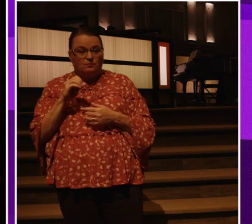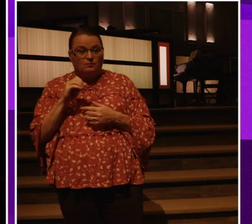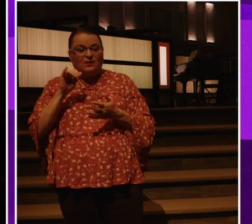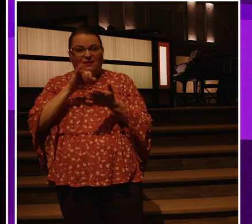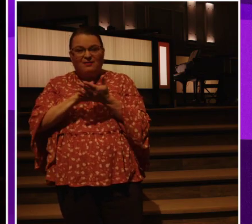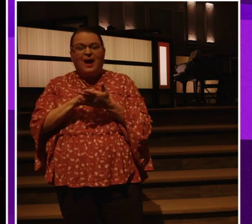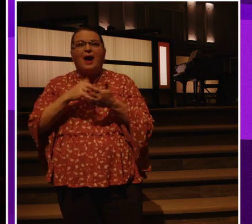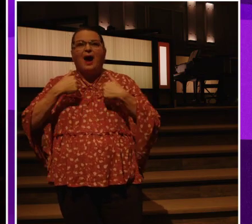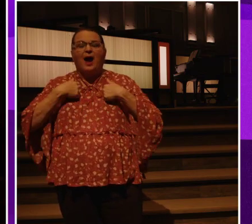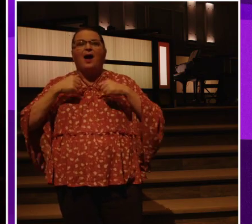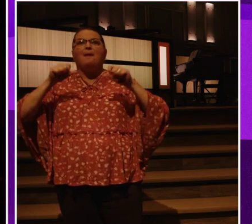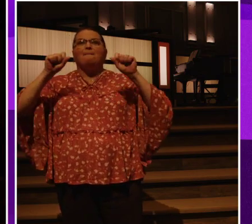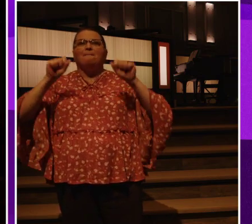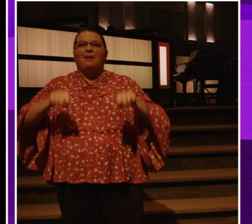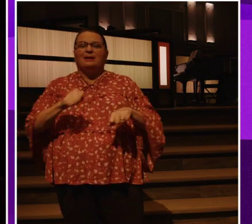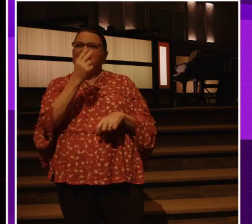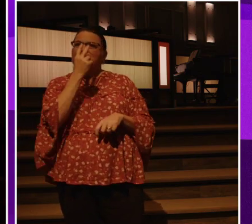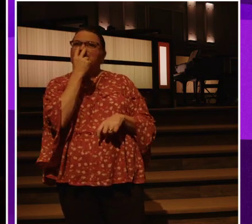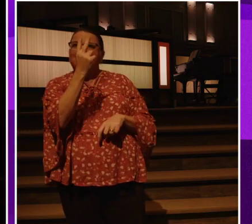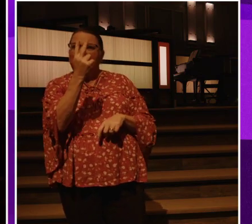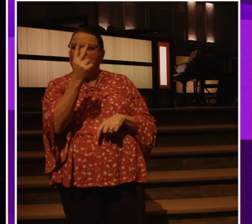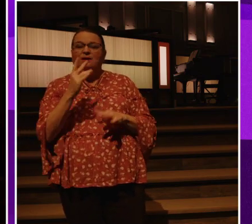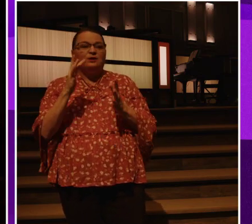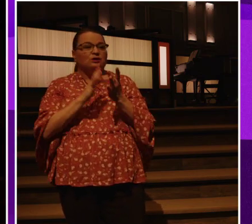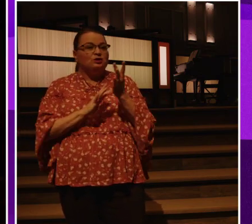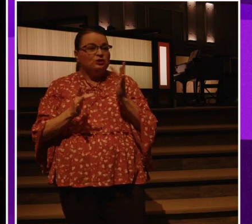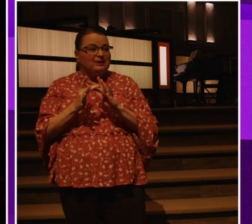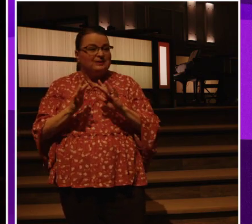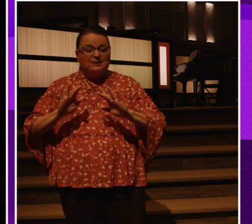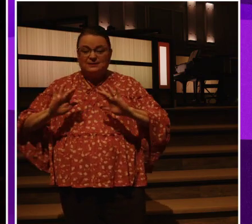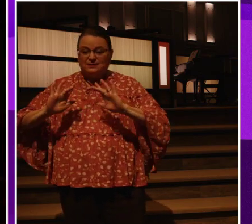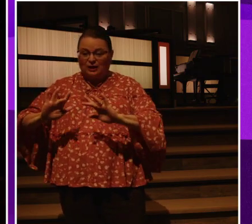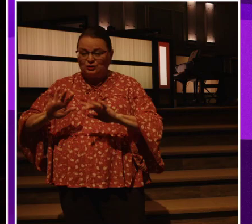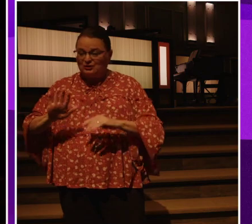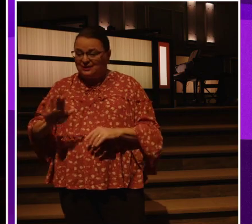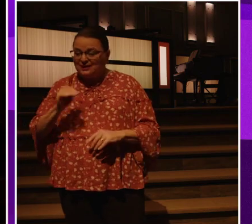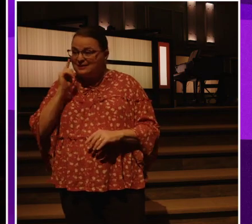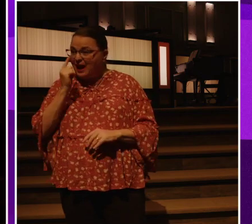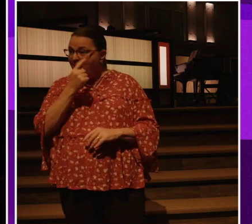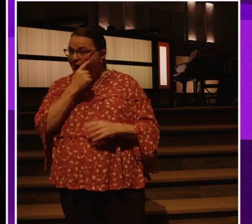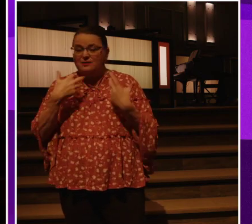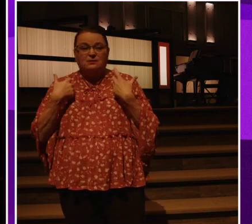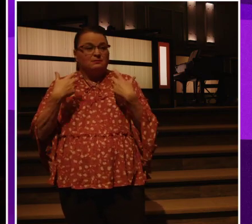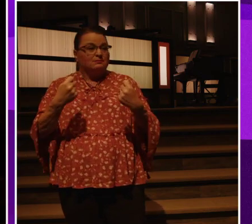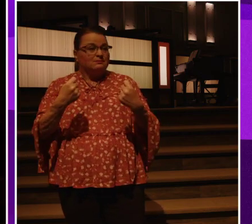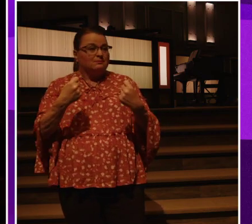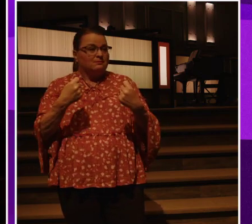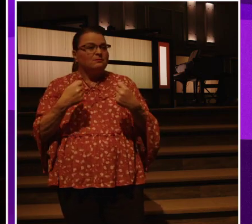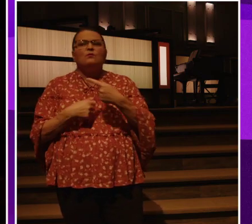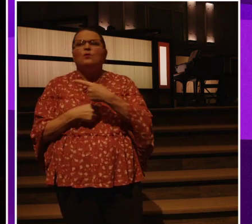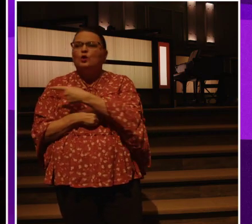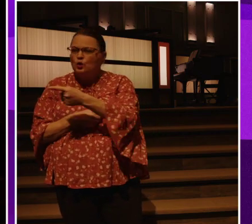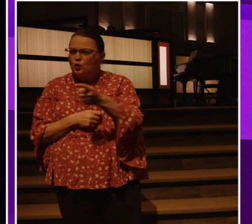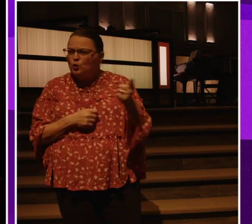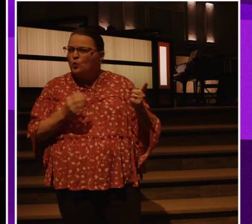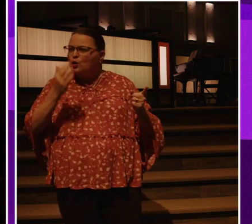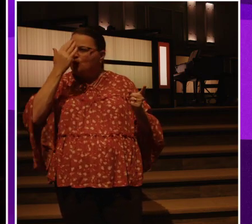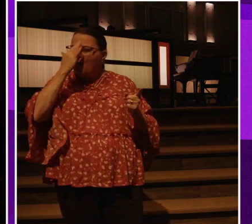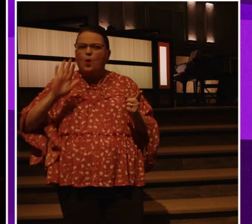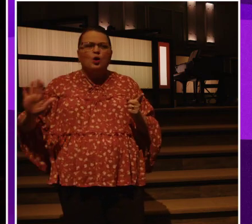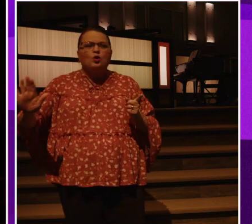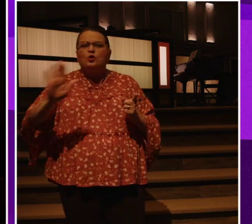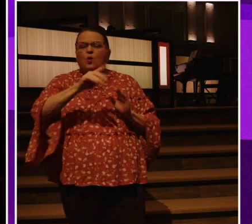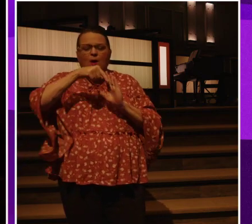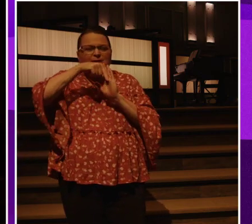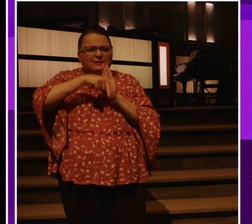see." And Jesus touched his eyes and he was able. You know your deepest want. You know your